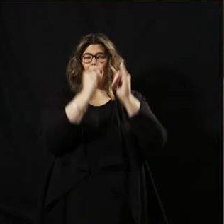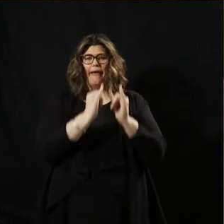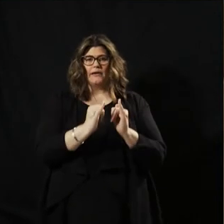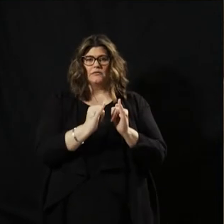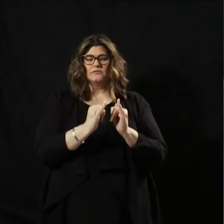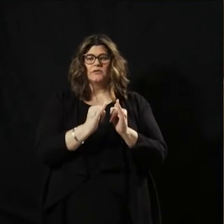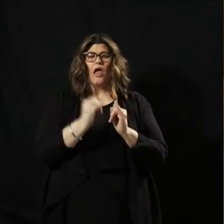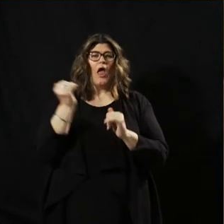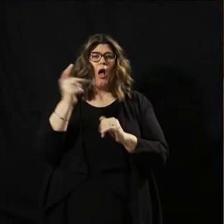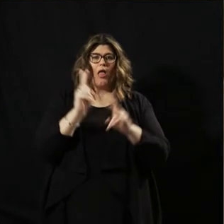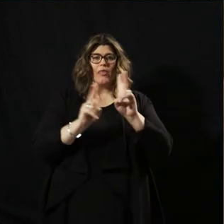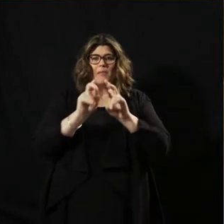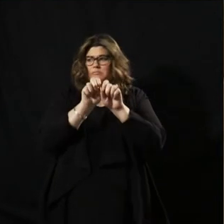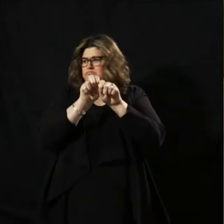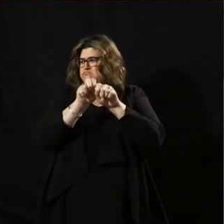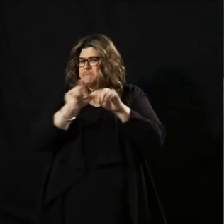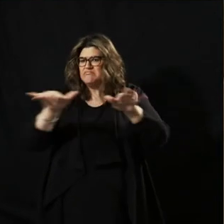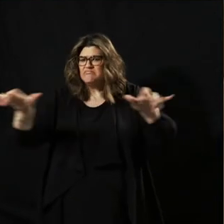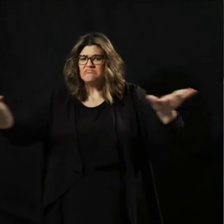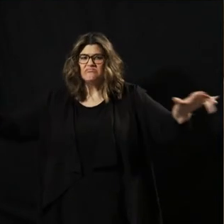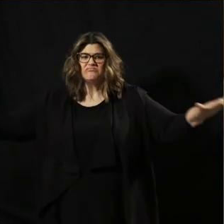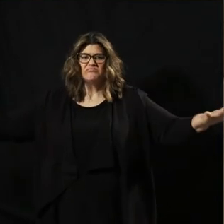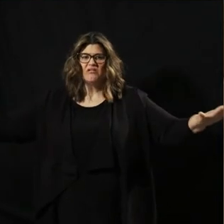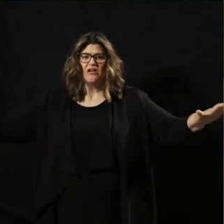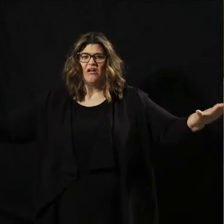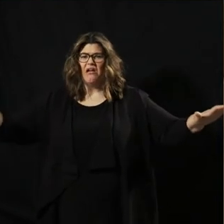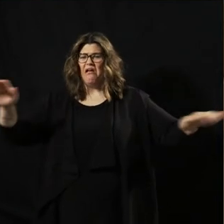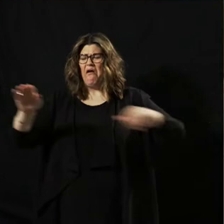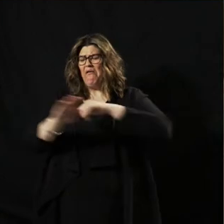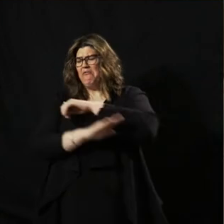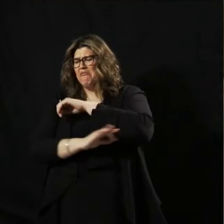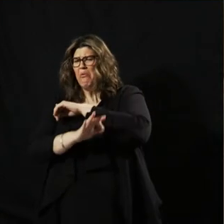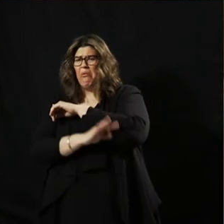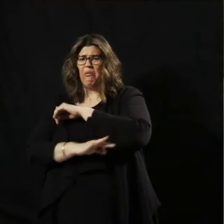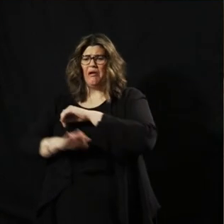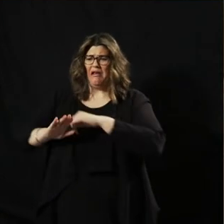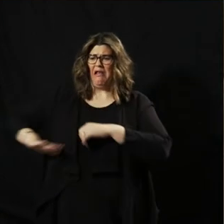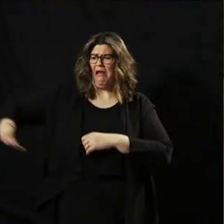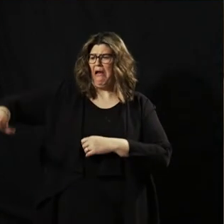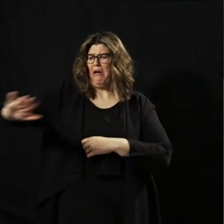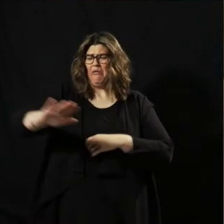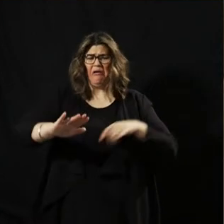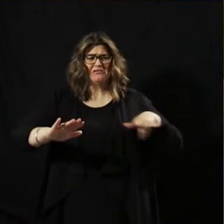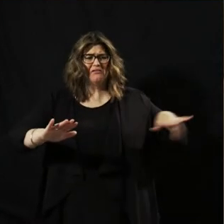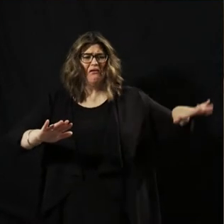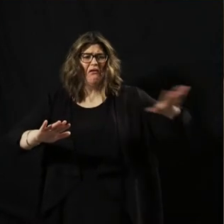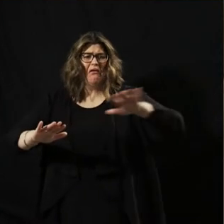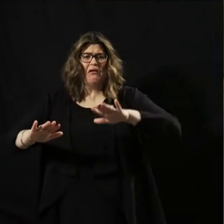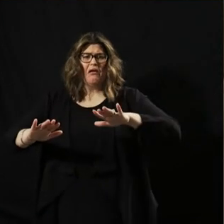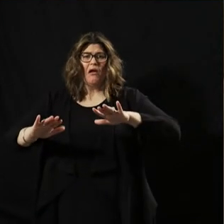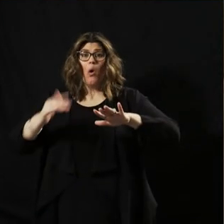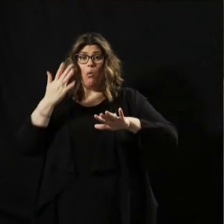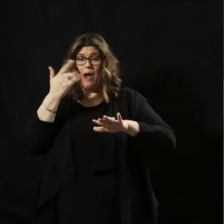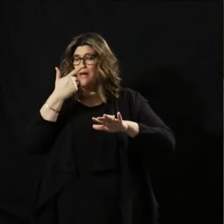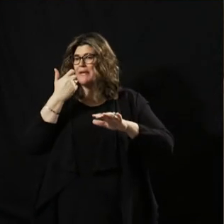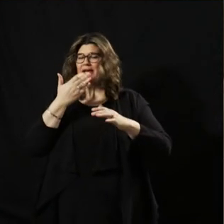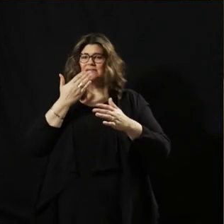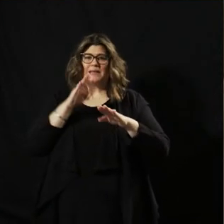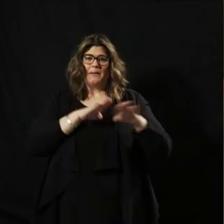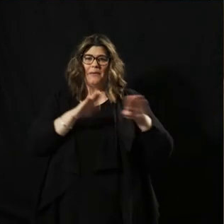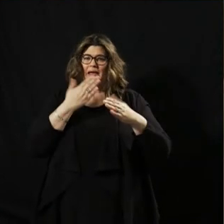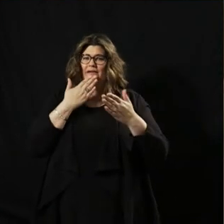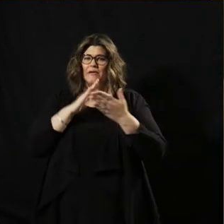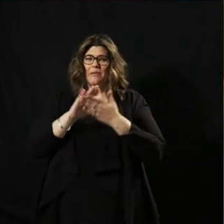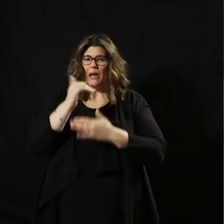the nations, dispersing them over foreign lands. According to their conduct and deeds, I judged them.